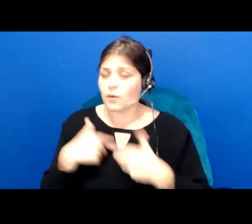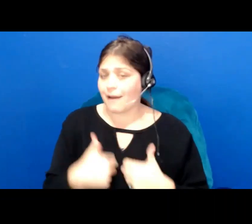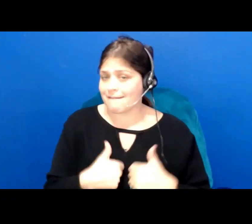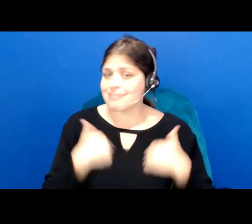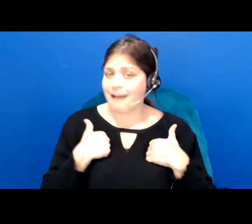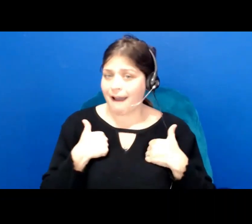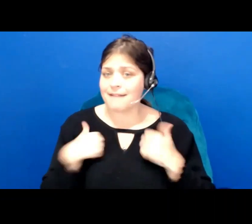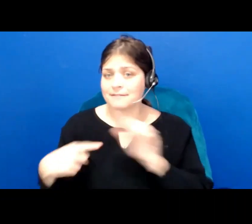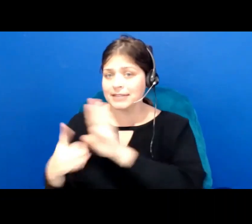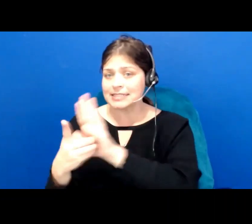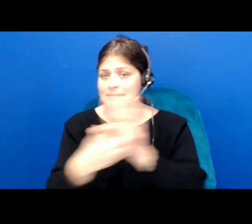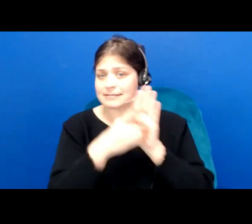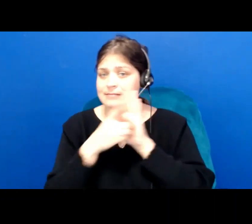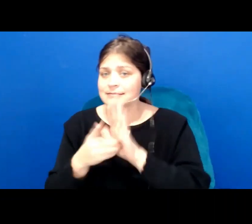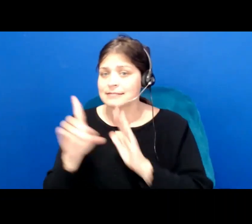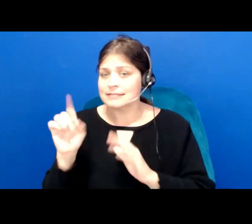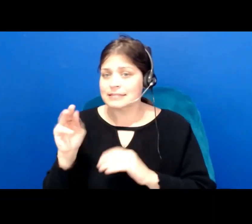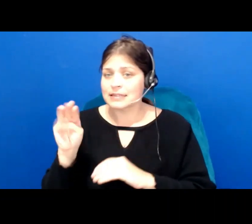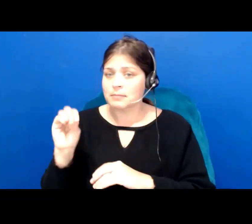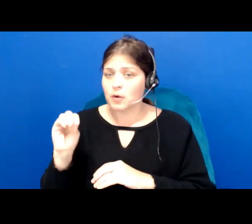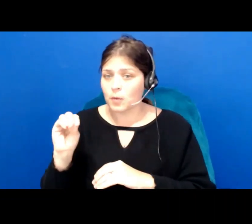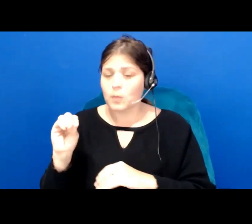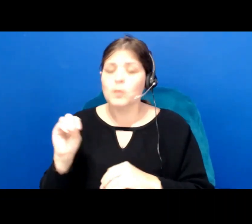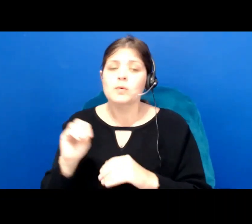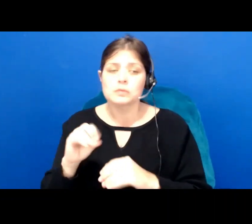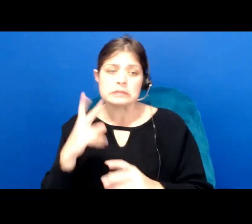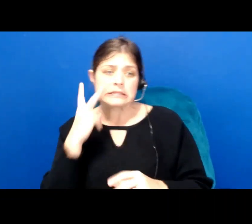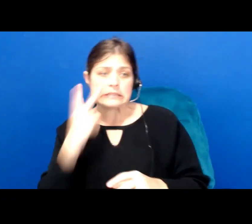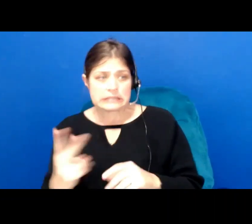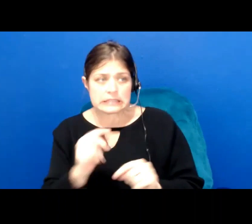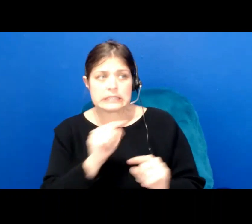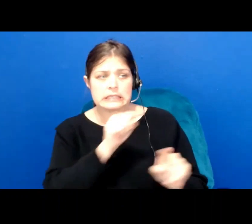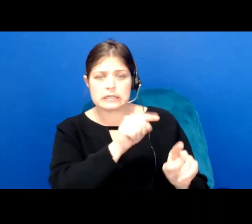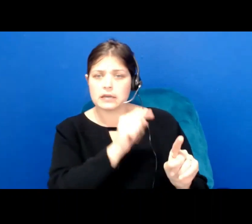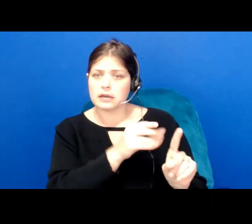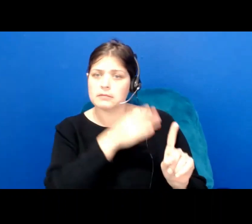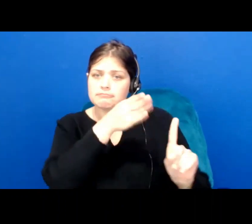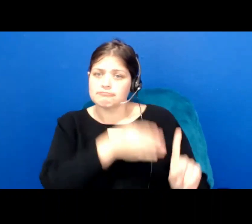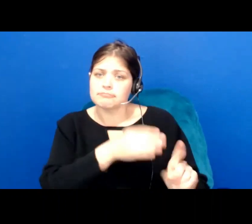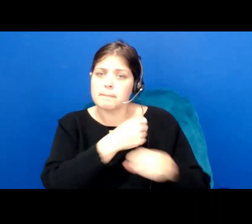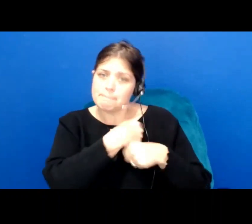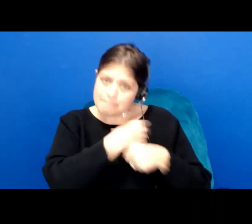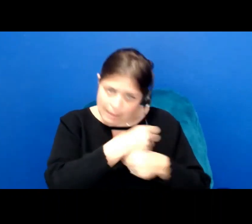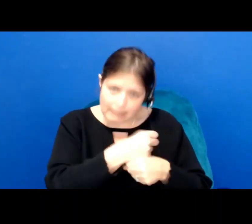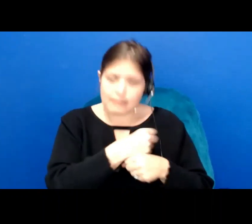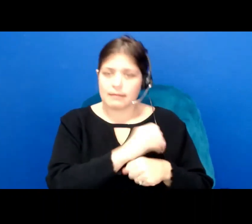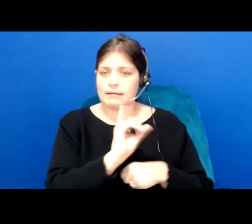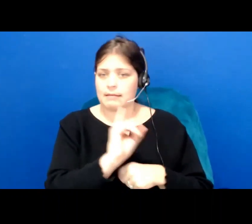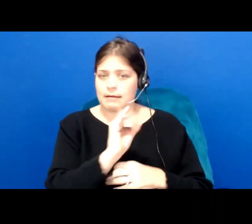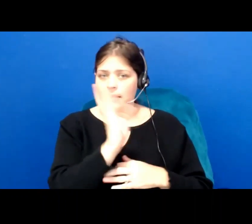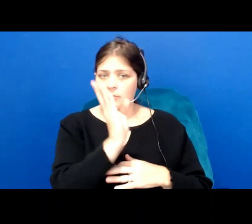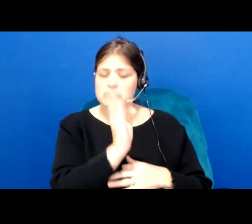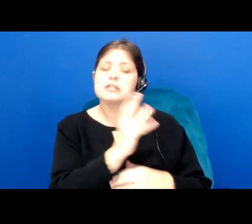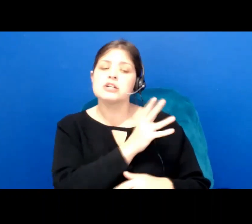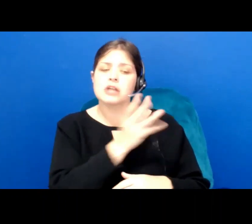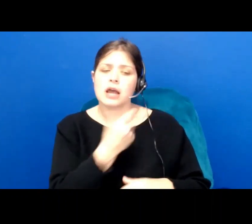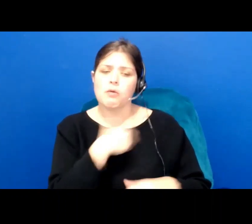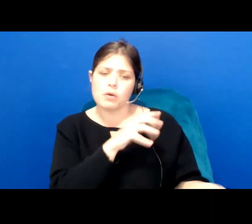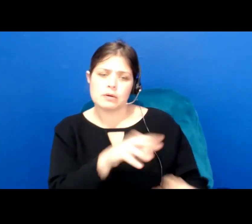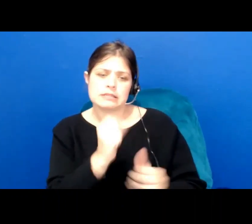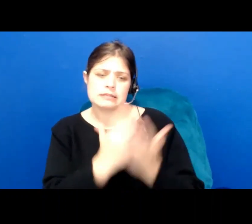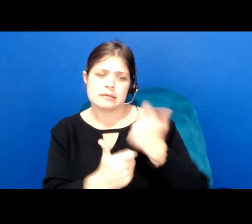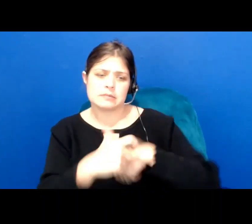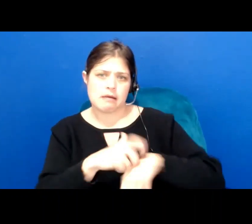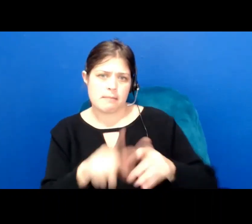demonstration around seeing one of our colleagues make an eye presentation. And we'll take some time at the beginning